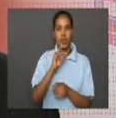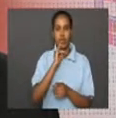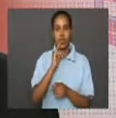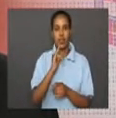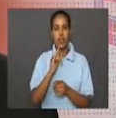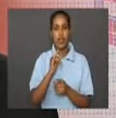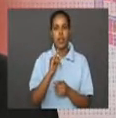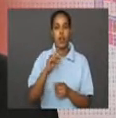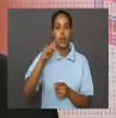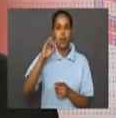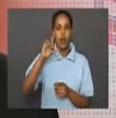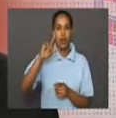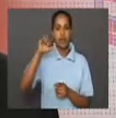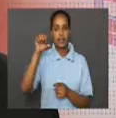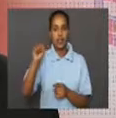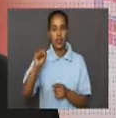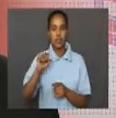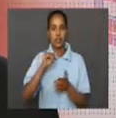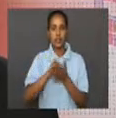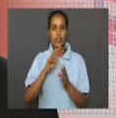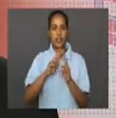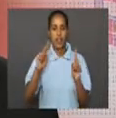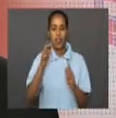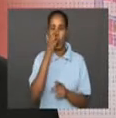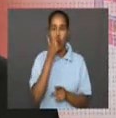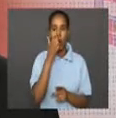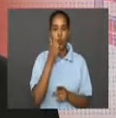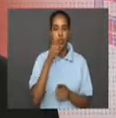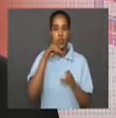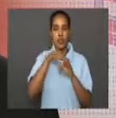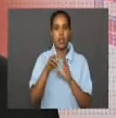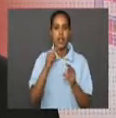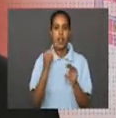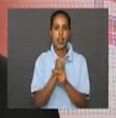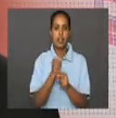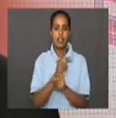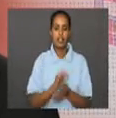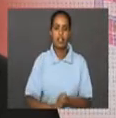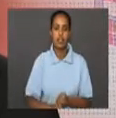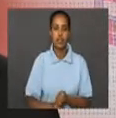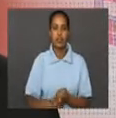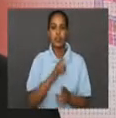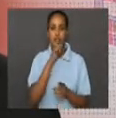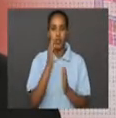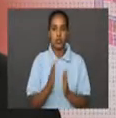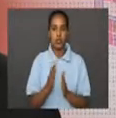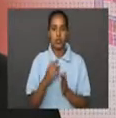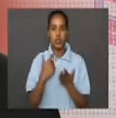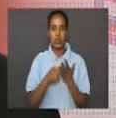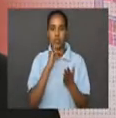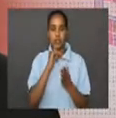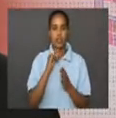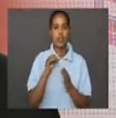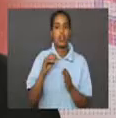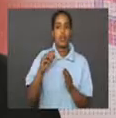is a polysaccharide that is very common in nature. In fact, it is